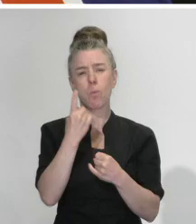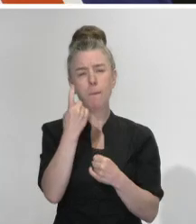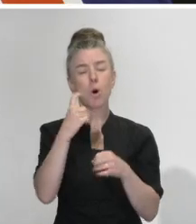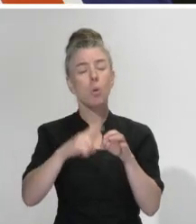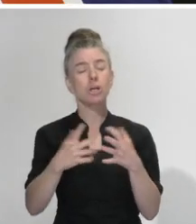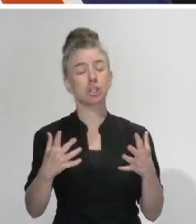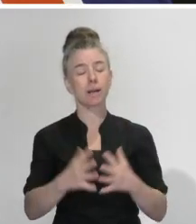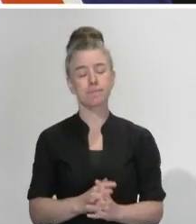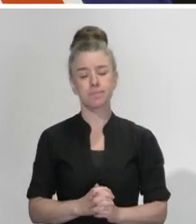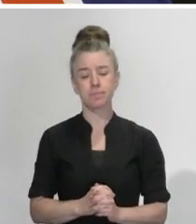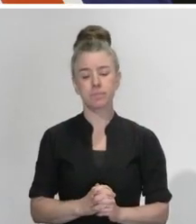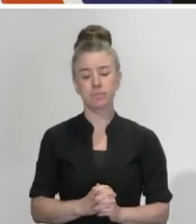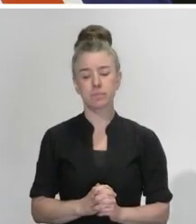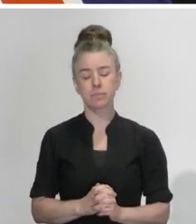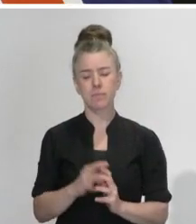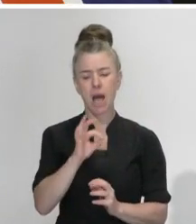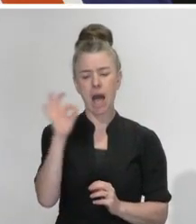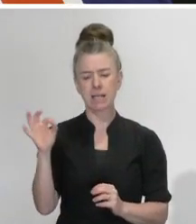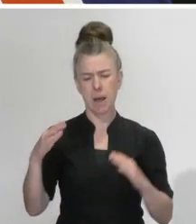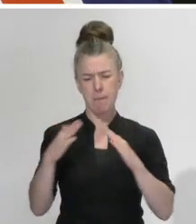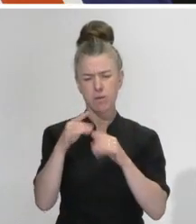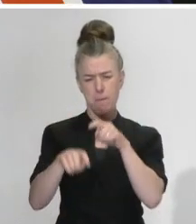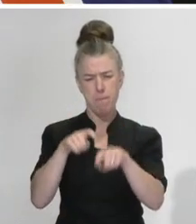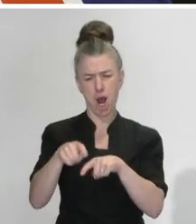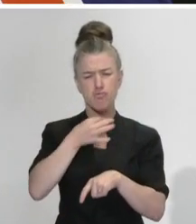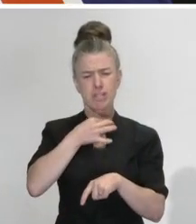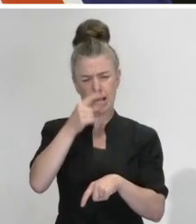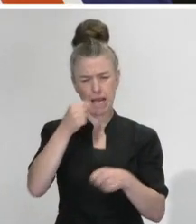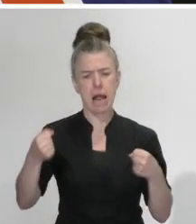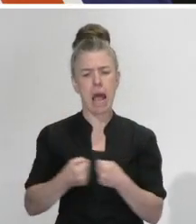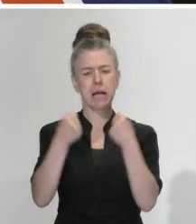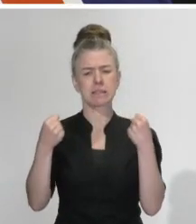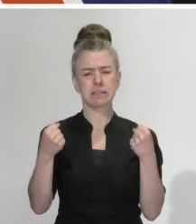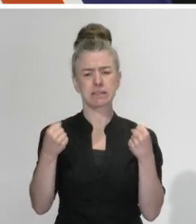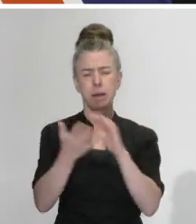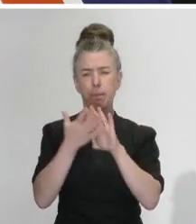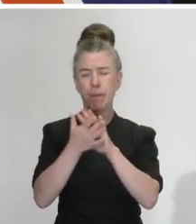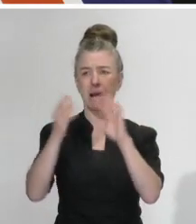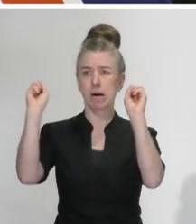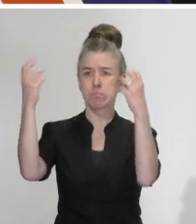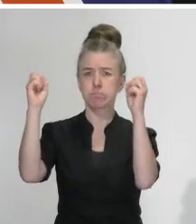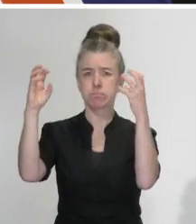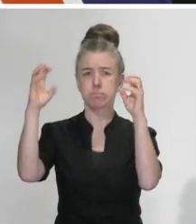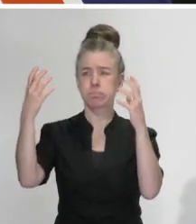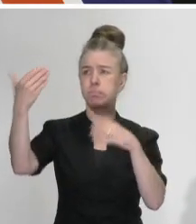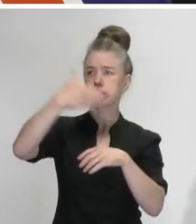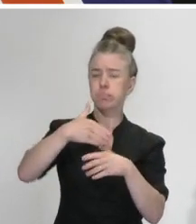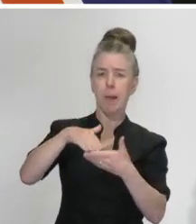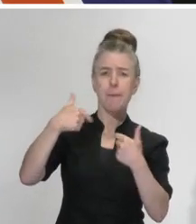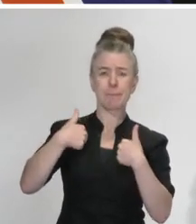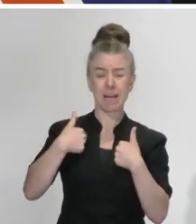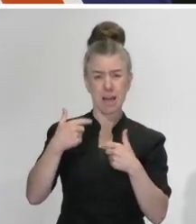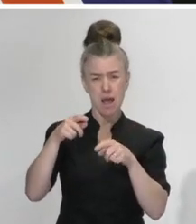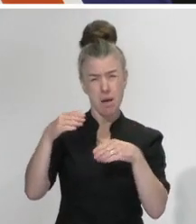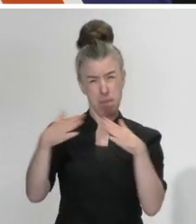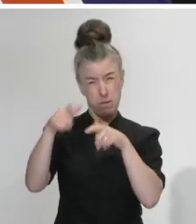risk, though, that could, and mountain biking is inherently risky, and you could end up pulling out search and rescue volunteers from lockdown, should mountain biking